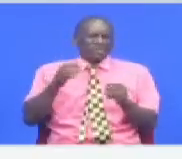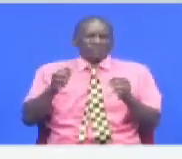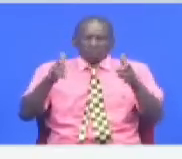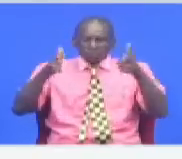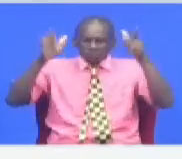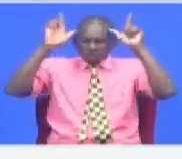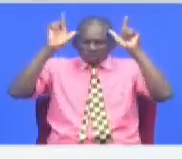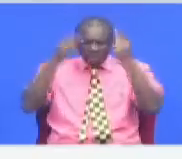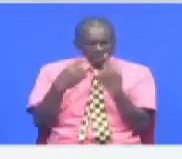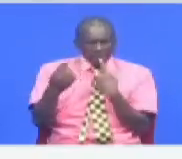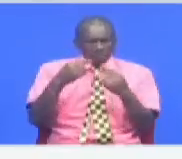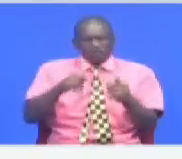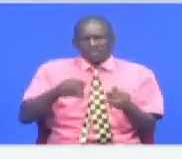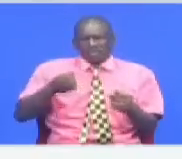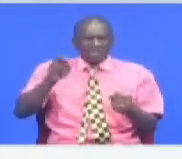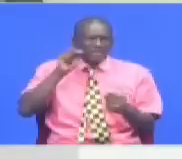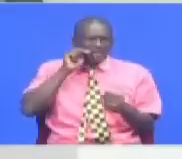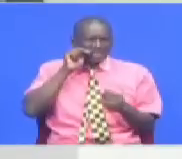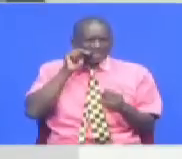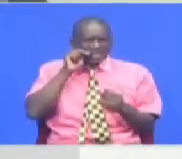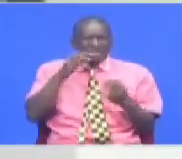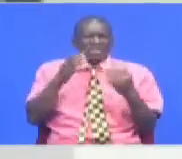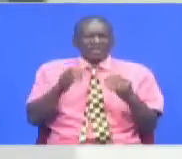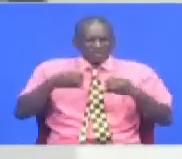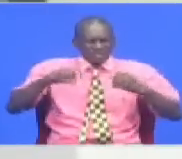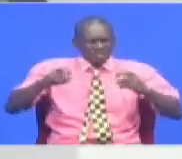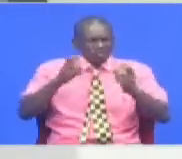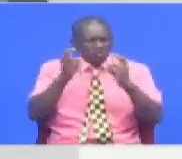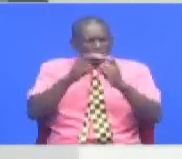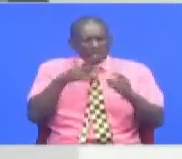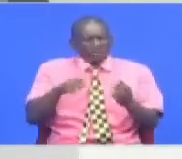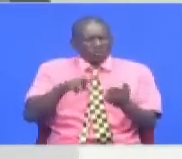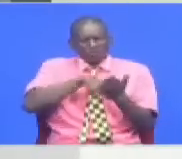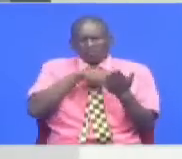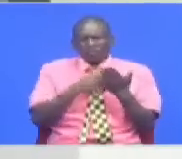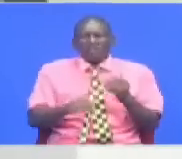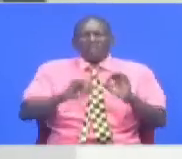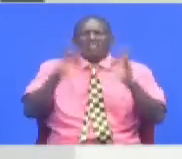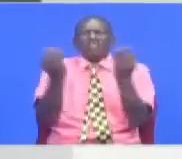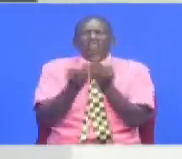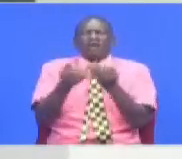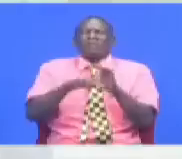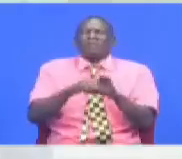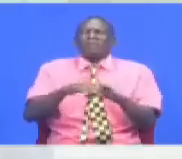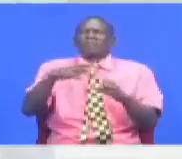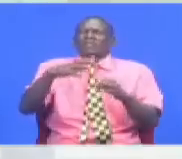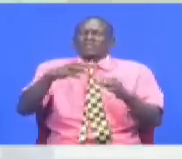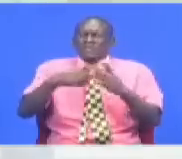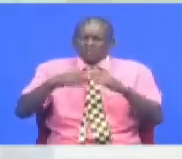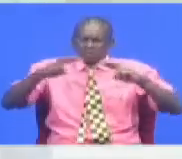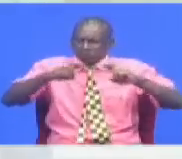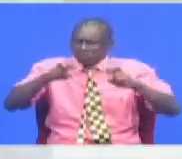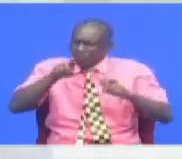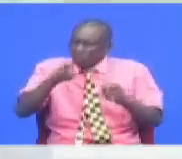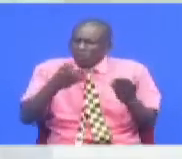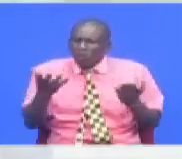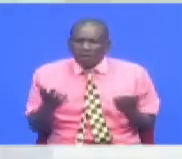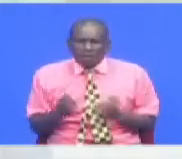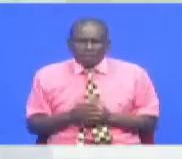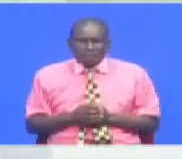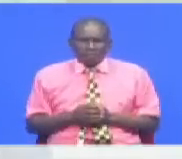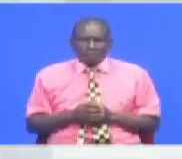up. With attempts to reach him being unsuccessful, his family got worried and went to his house to look for him.